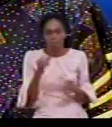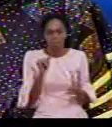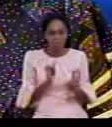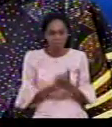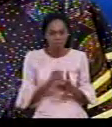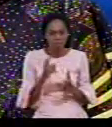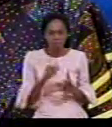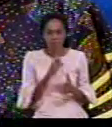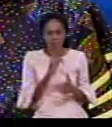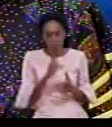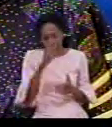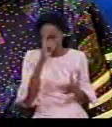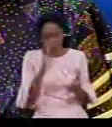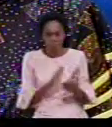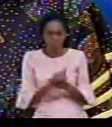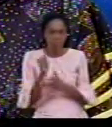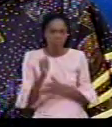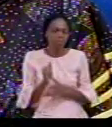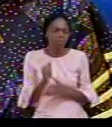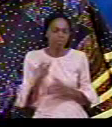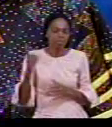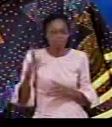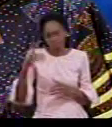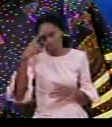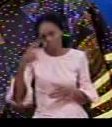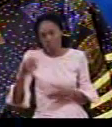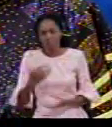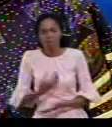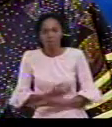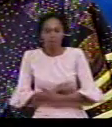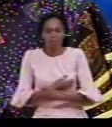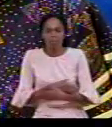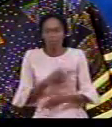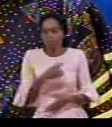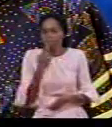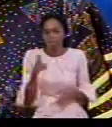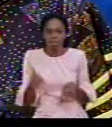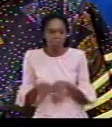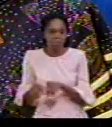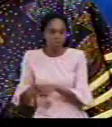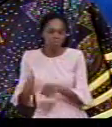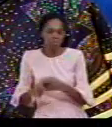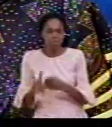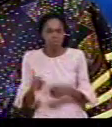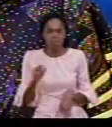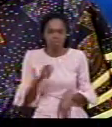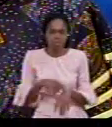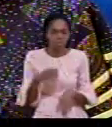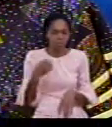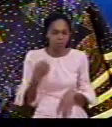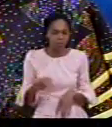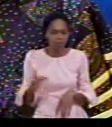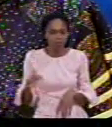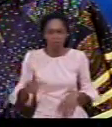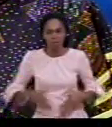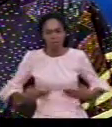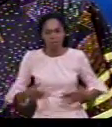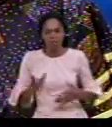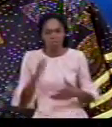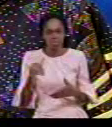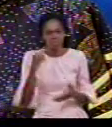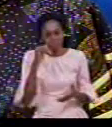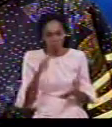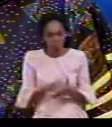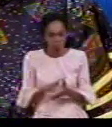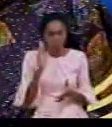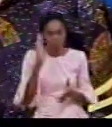believing God, you have been married, and you are waiting for God for a child. And he said, according to the time of life, your wife Sarah shall conceive, and shall